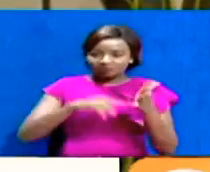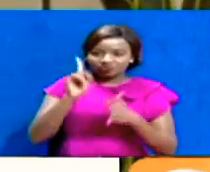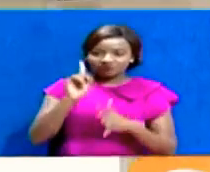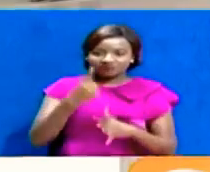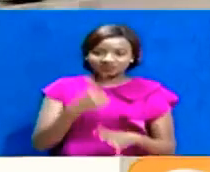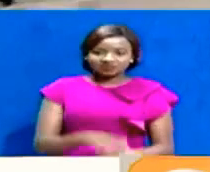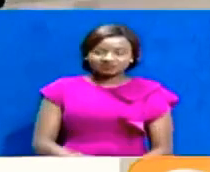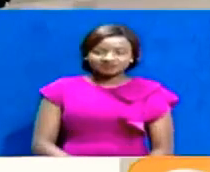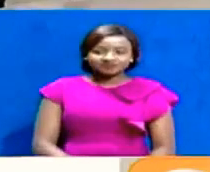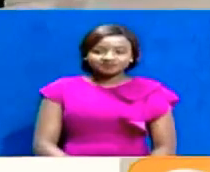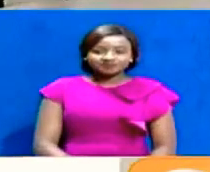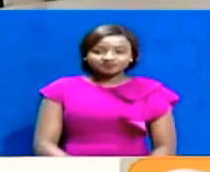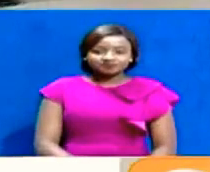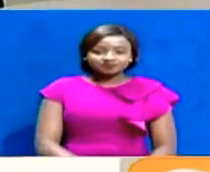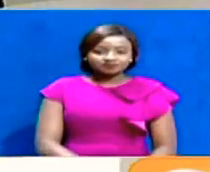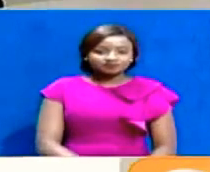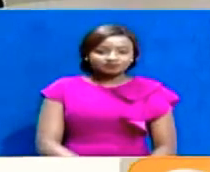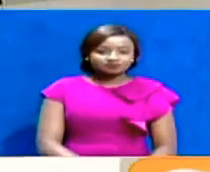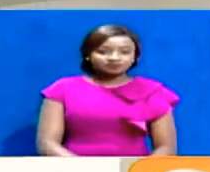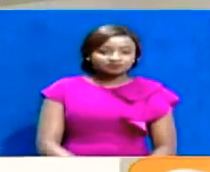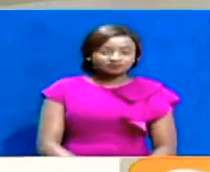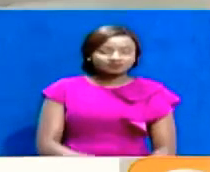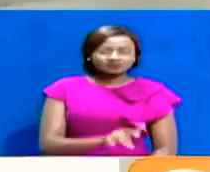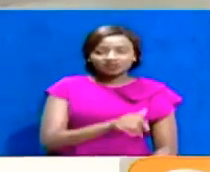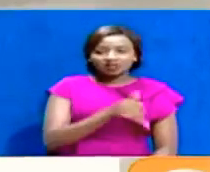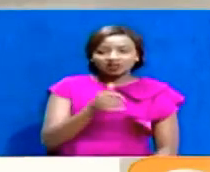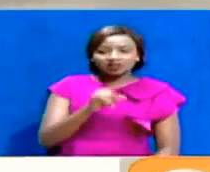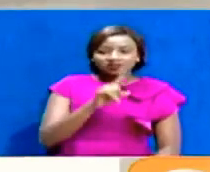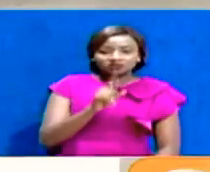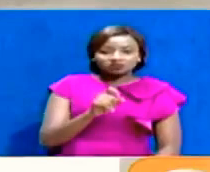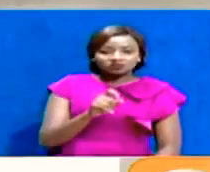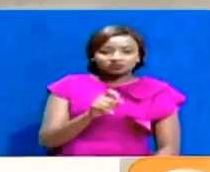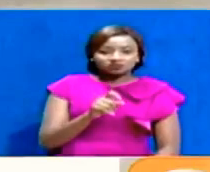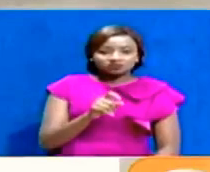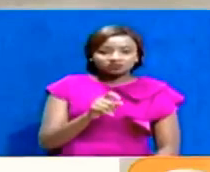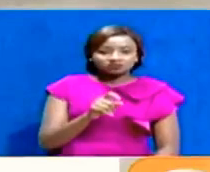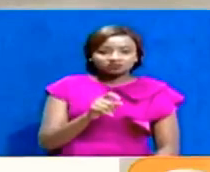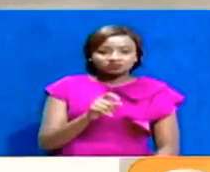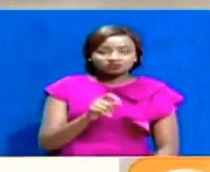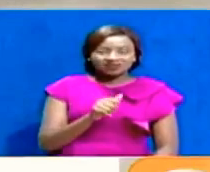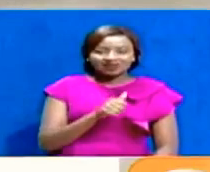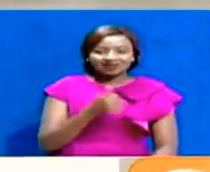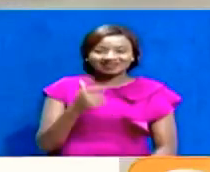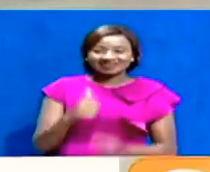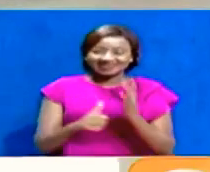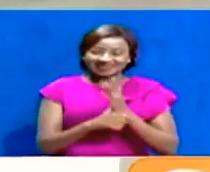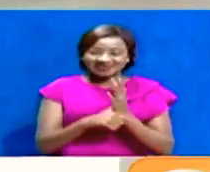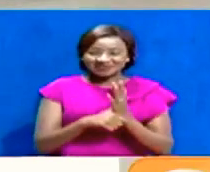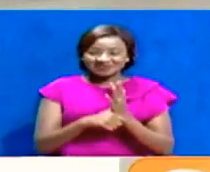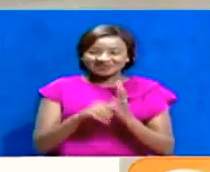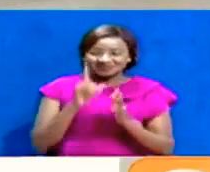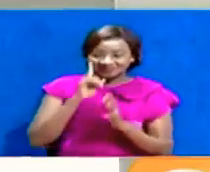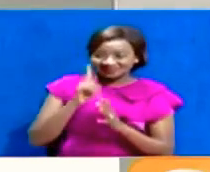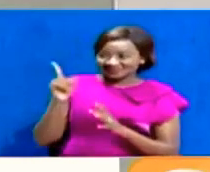Okay, Dr. Mercy, let me stay with you on this next question. The person's name is actually Flat